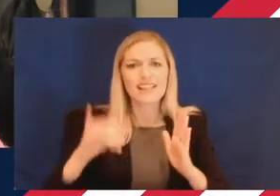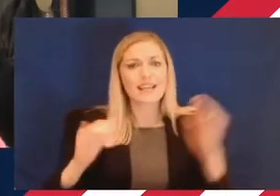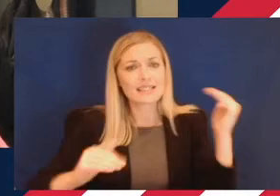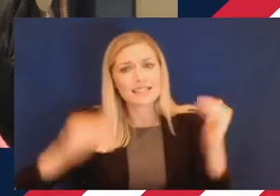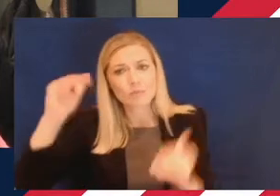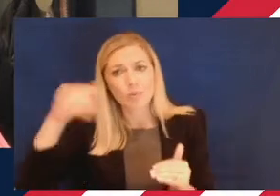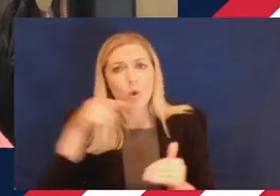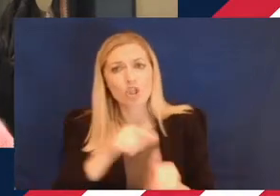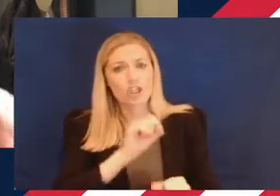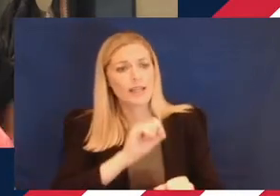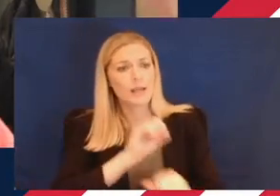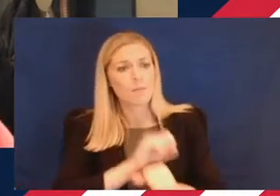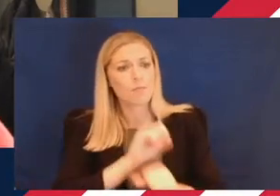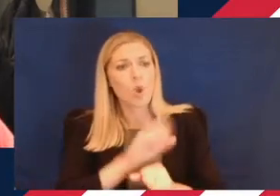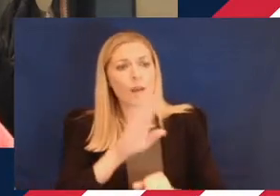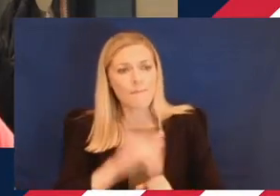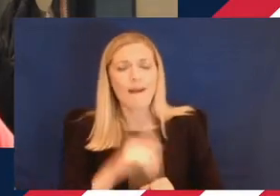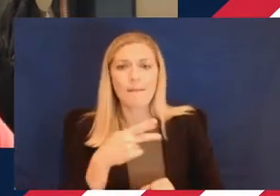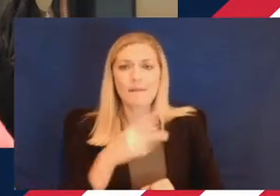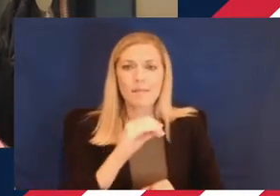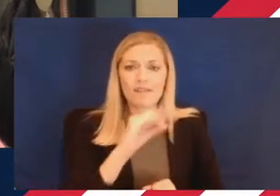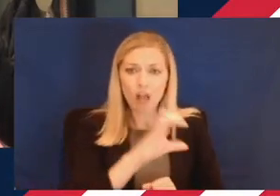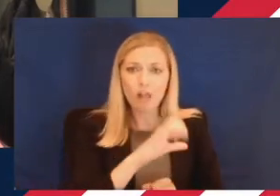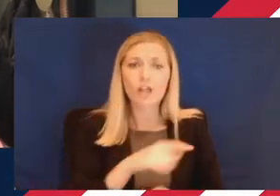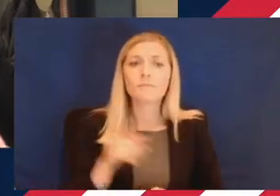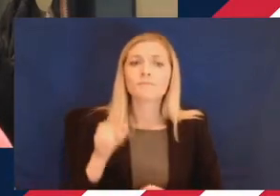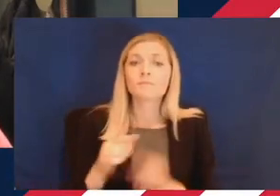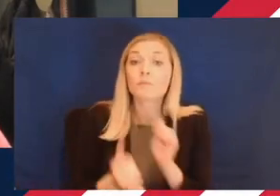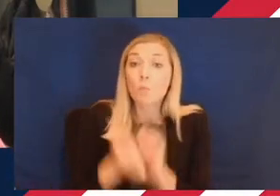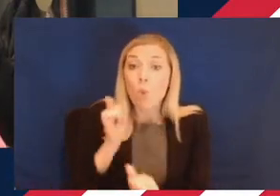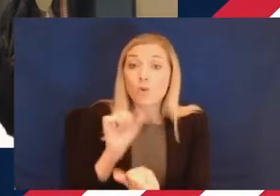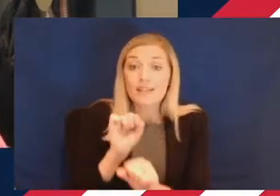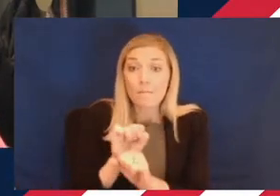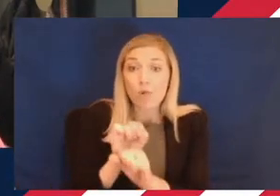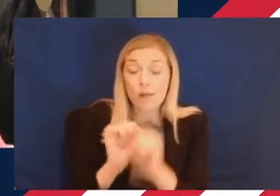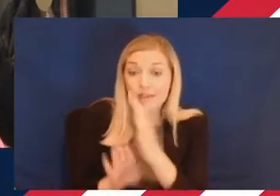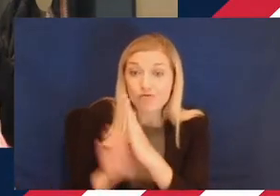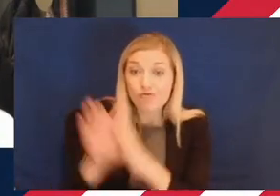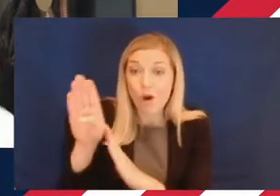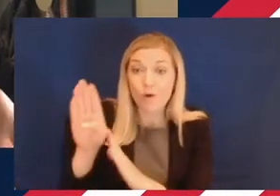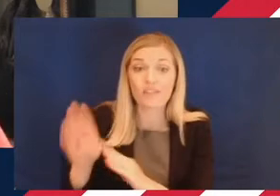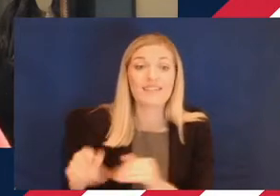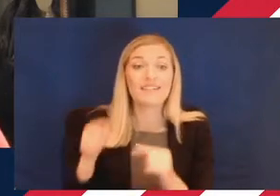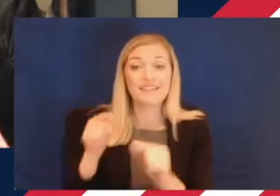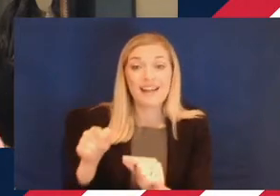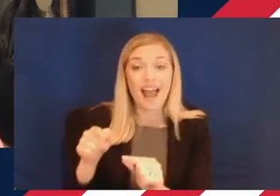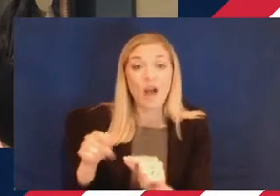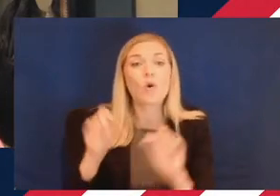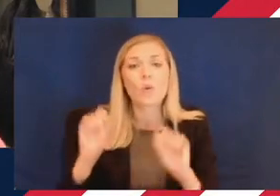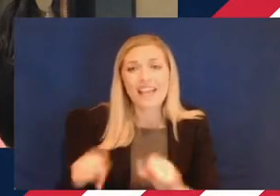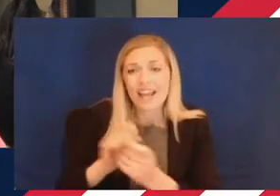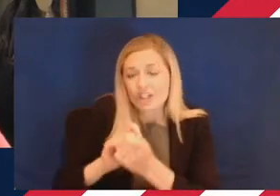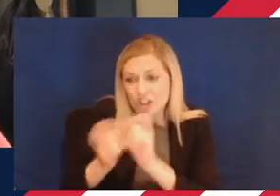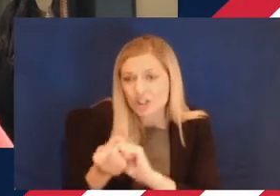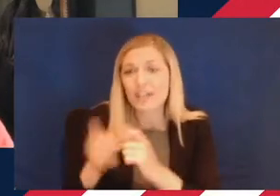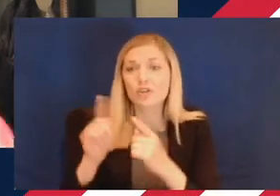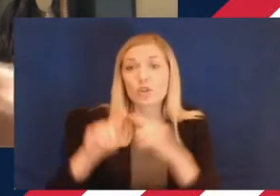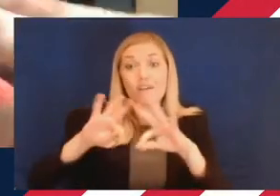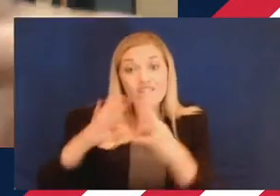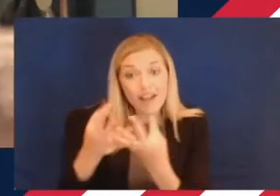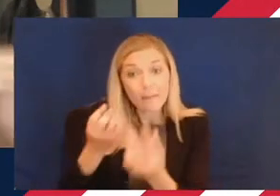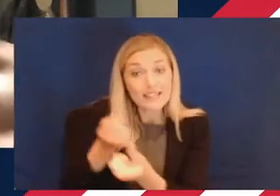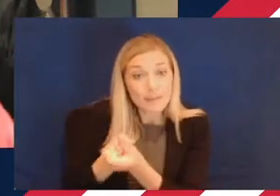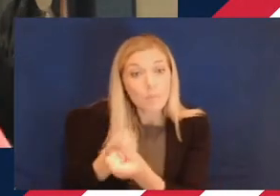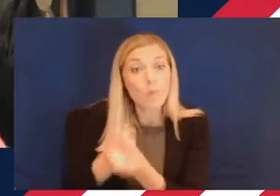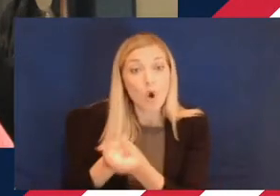that disproportionately characterize most employment growth today. We can transform them into family-supporting, living-wage union jobs. We've got a model